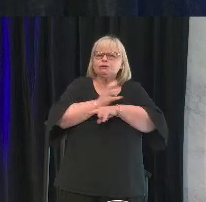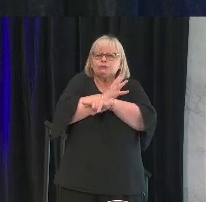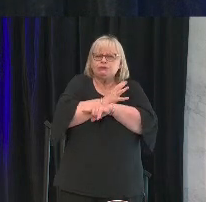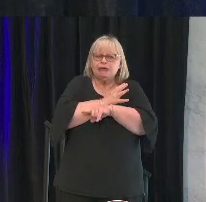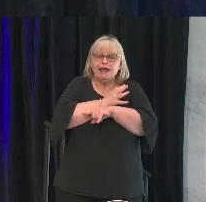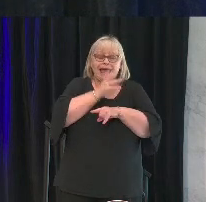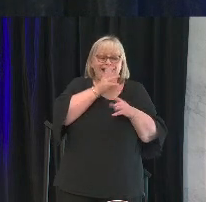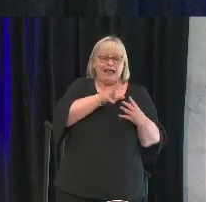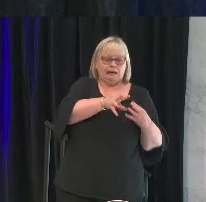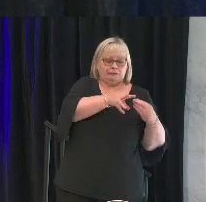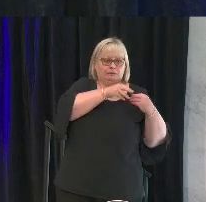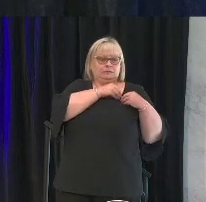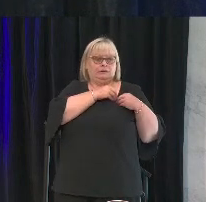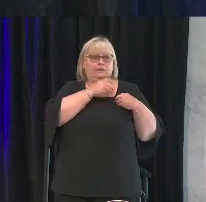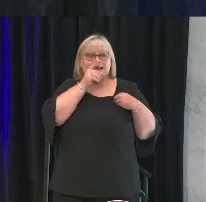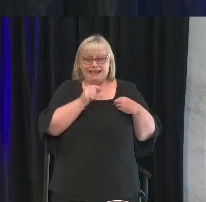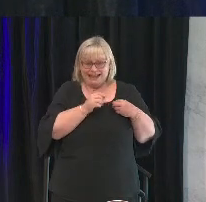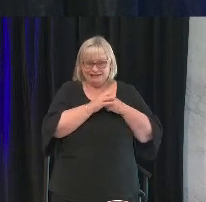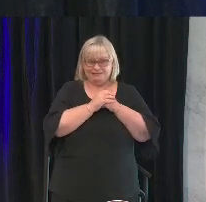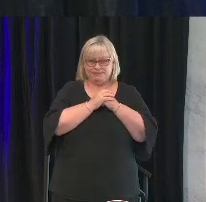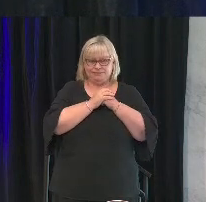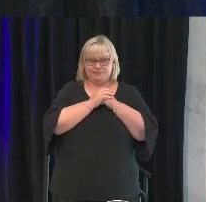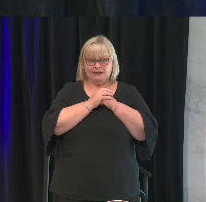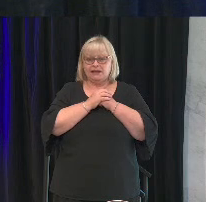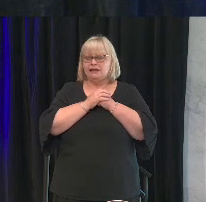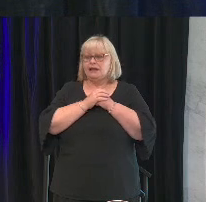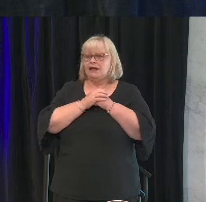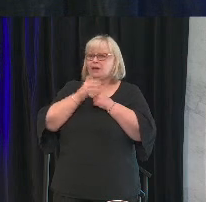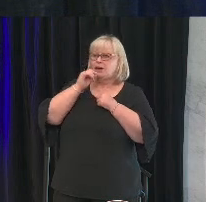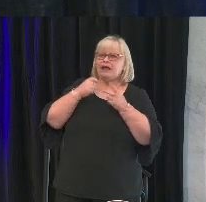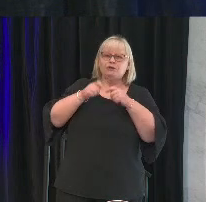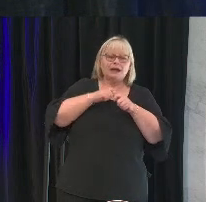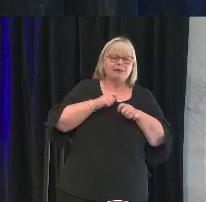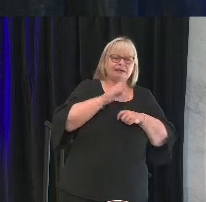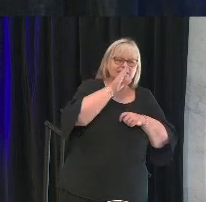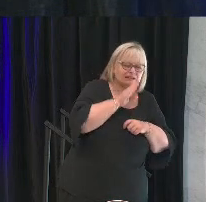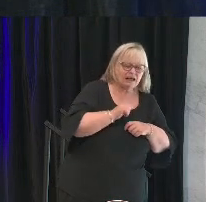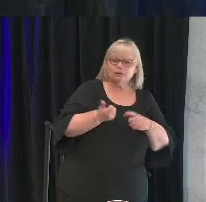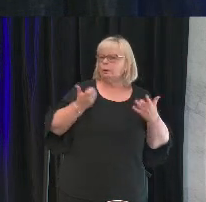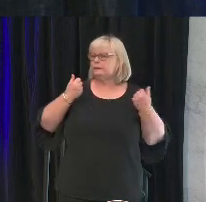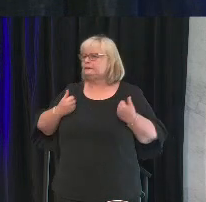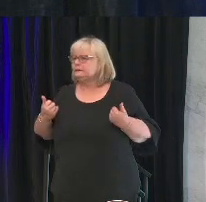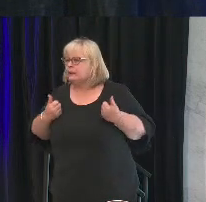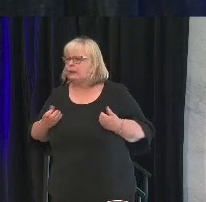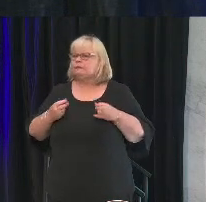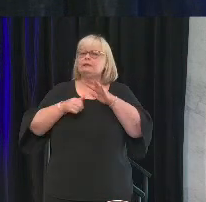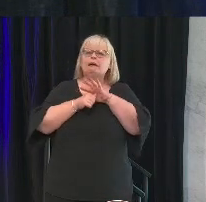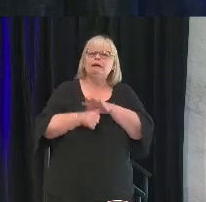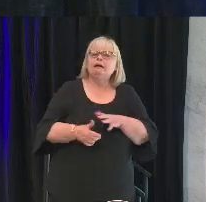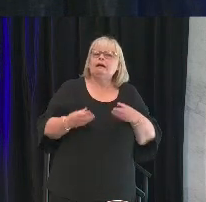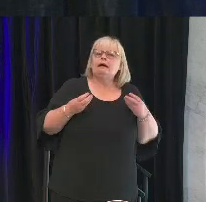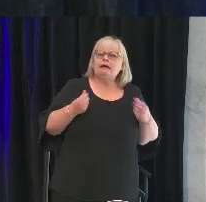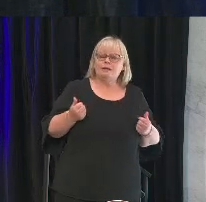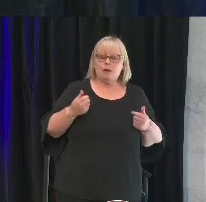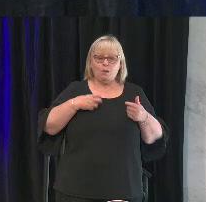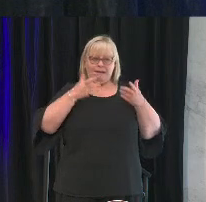onto your aura. So you don't know it's there until you feel, you know, sad or sick or something on the downside. So we have to